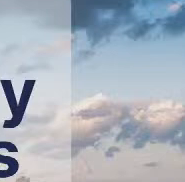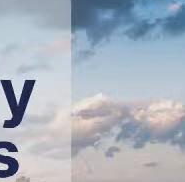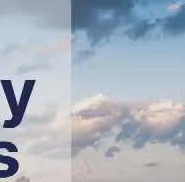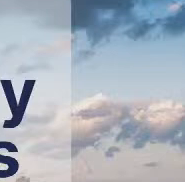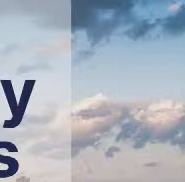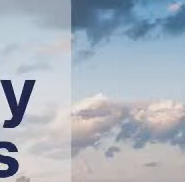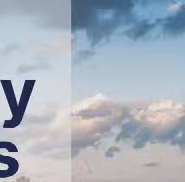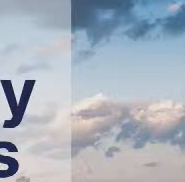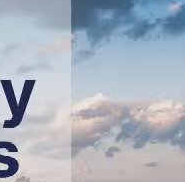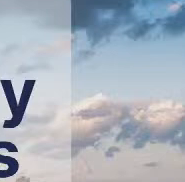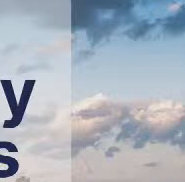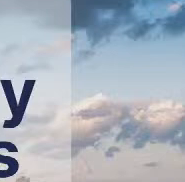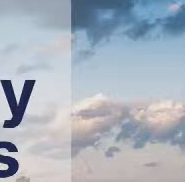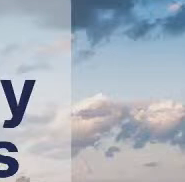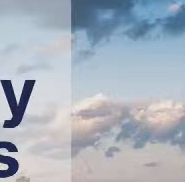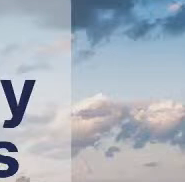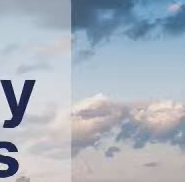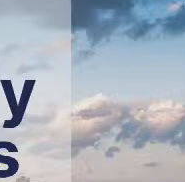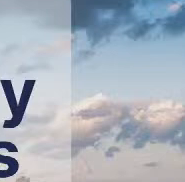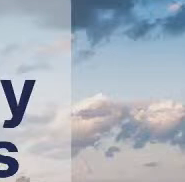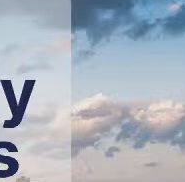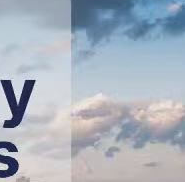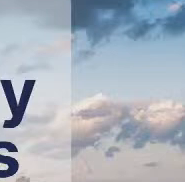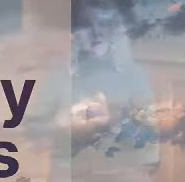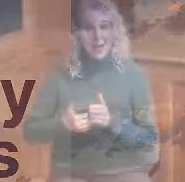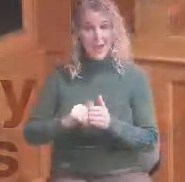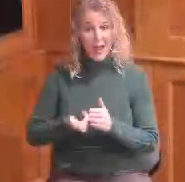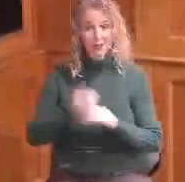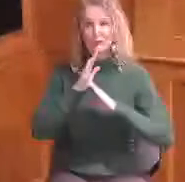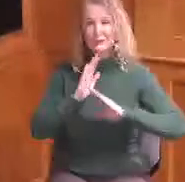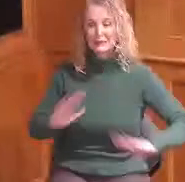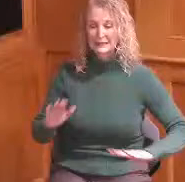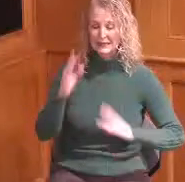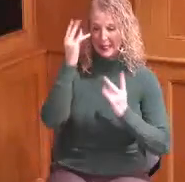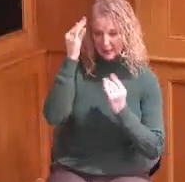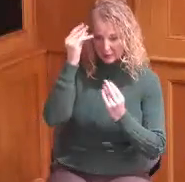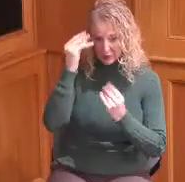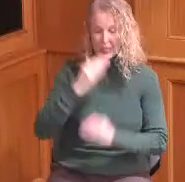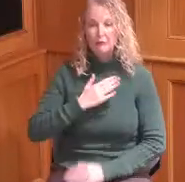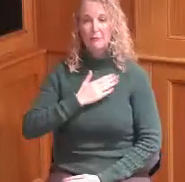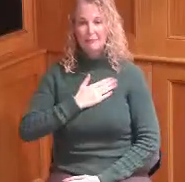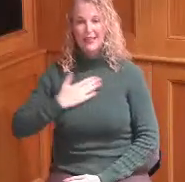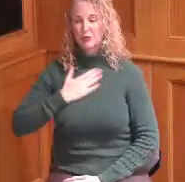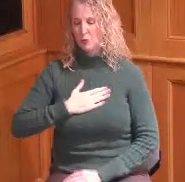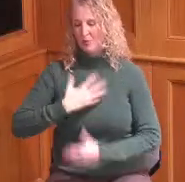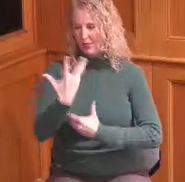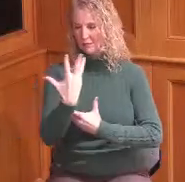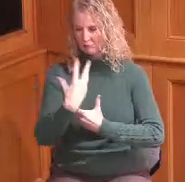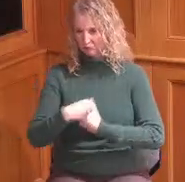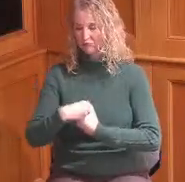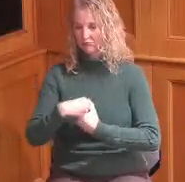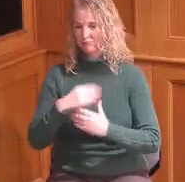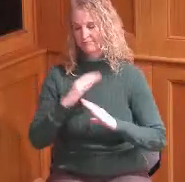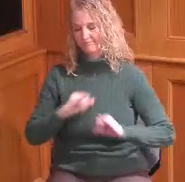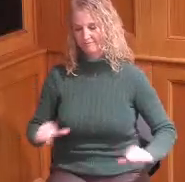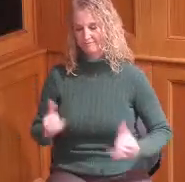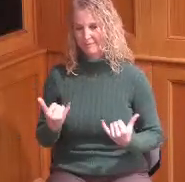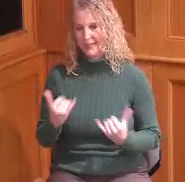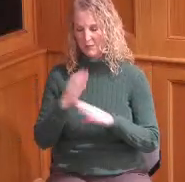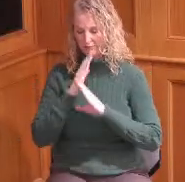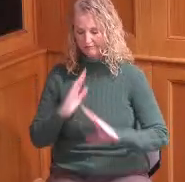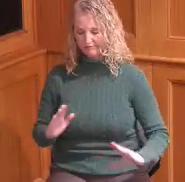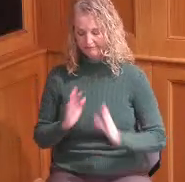2025. We start our meetings with silent prayer and the Pledge of Allegiance, so please join us in silent prayer.